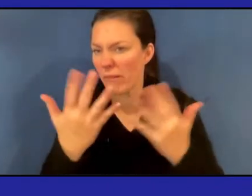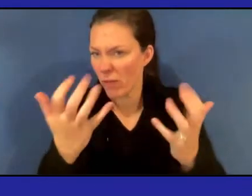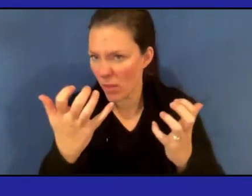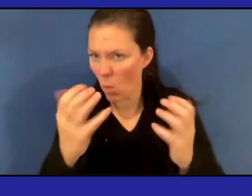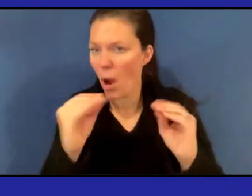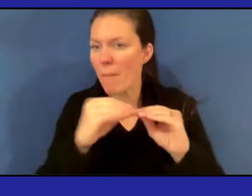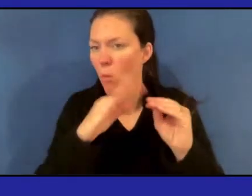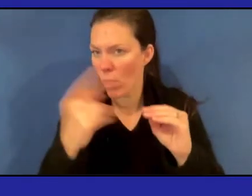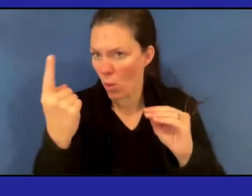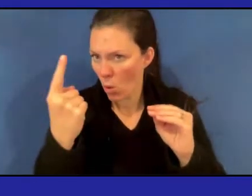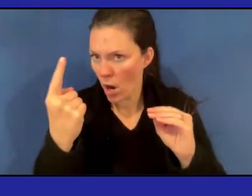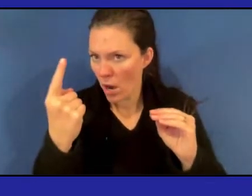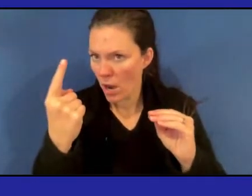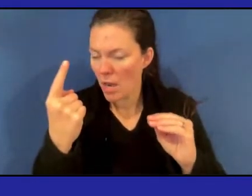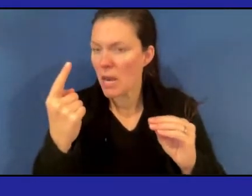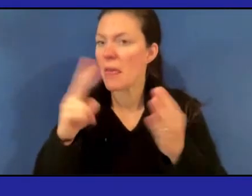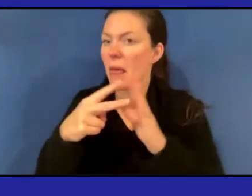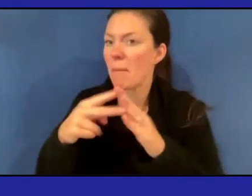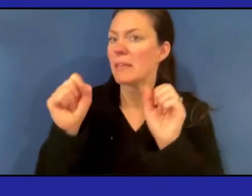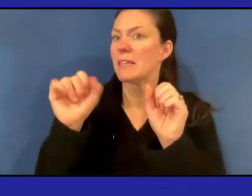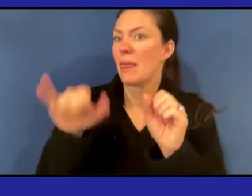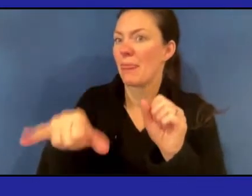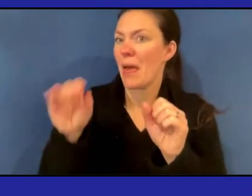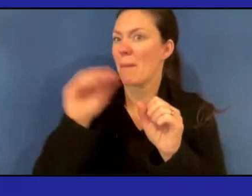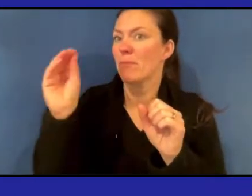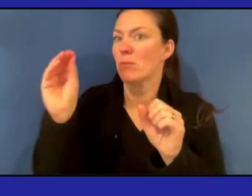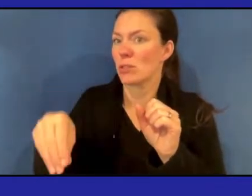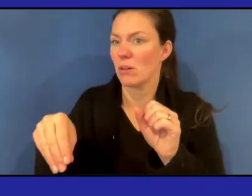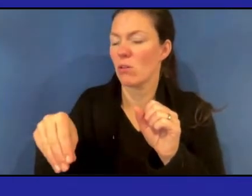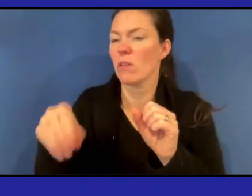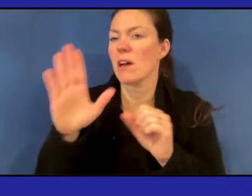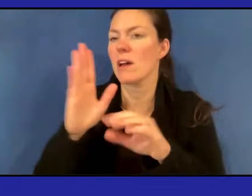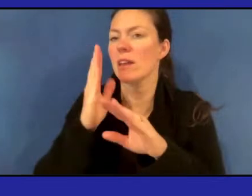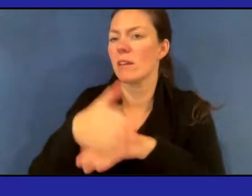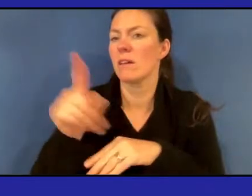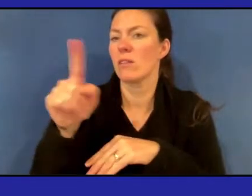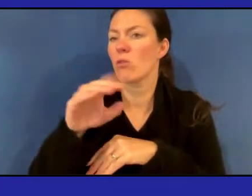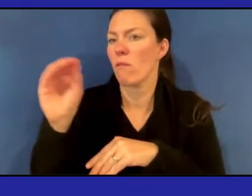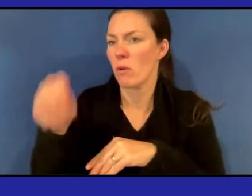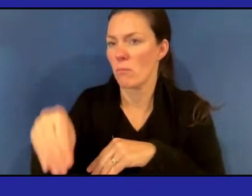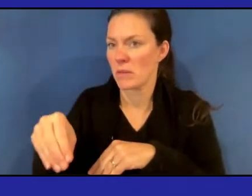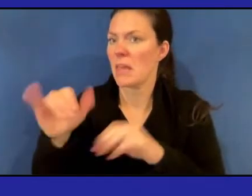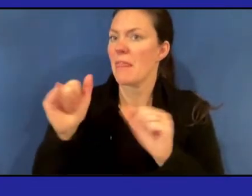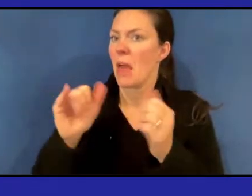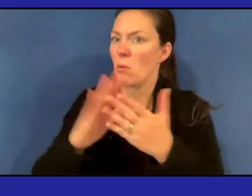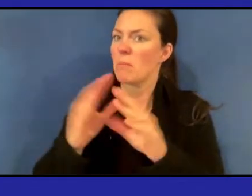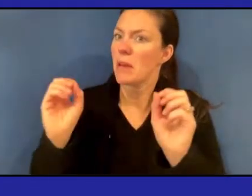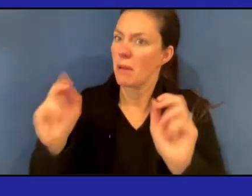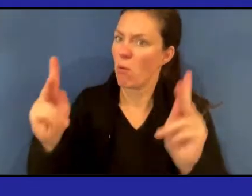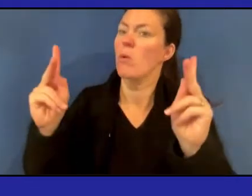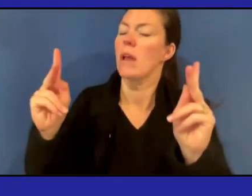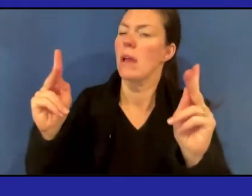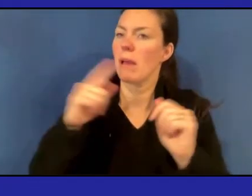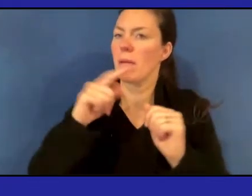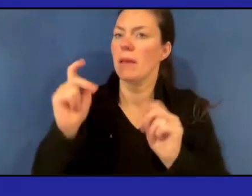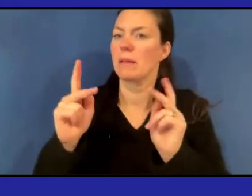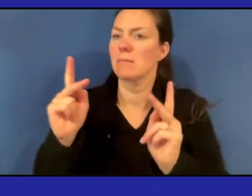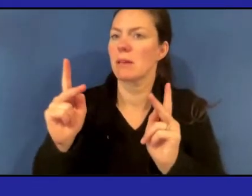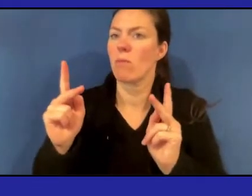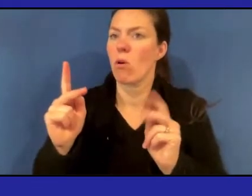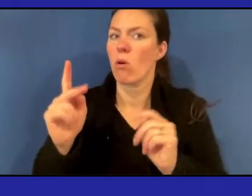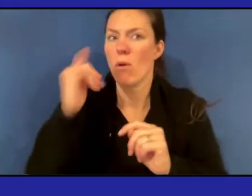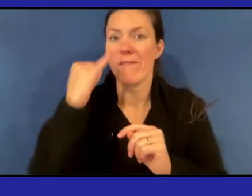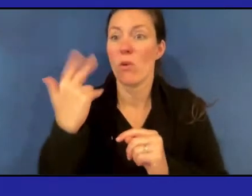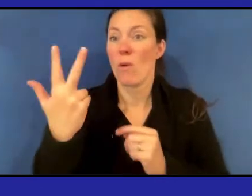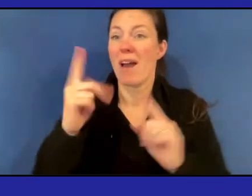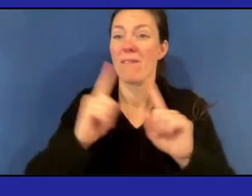you could end up having the percentages that are over 100%, but that's okay, because people, you know, if you're of 3 races,